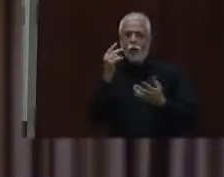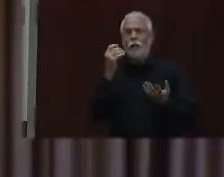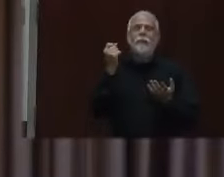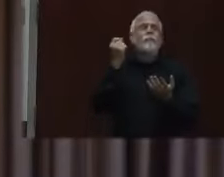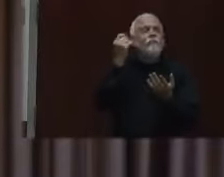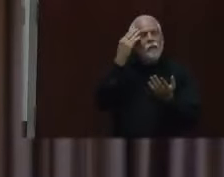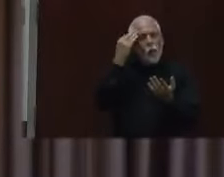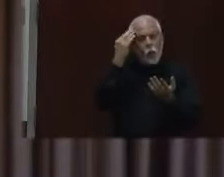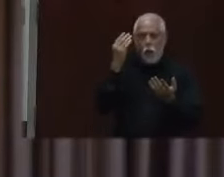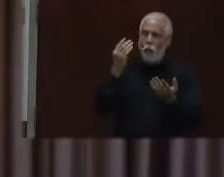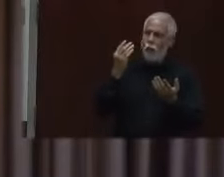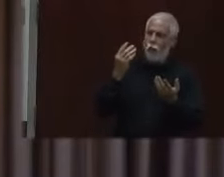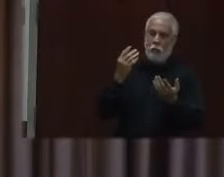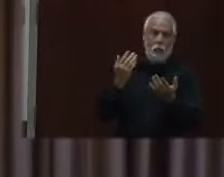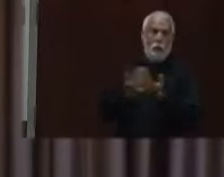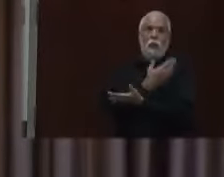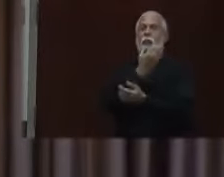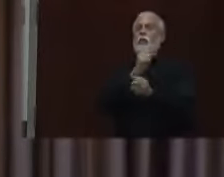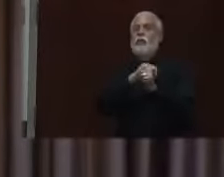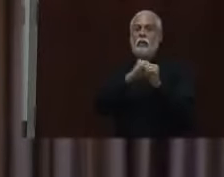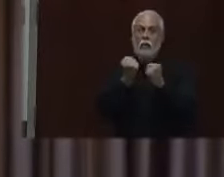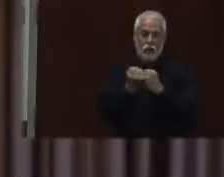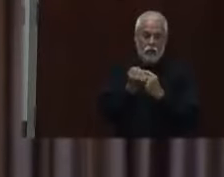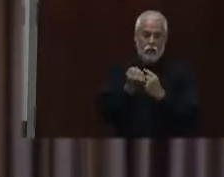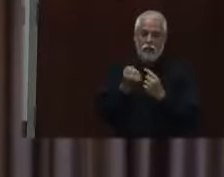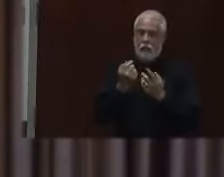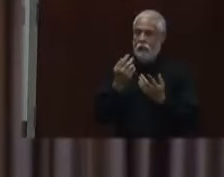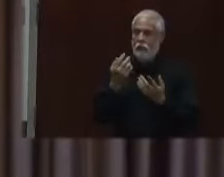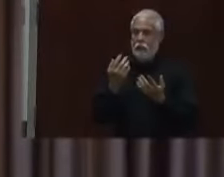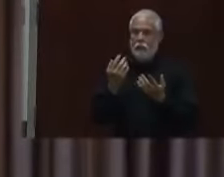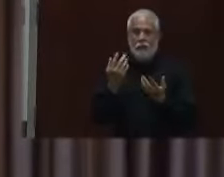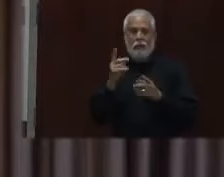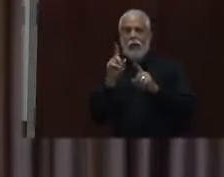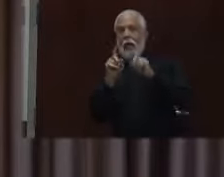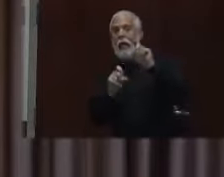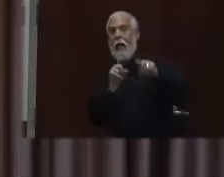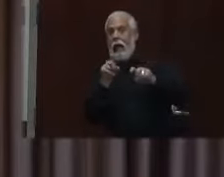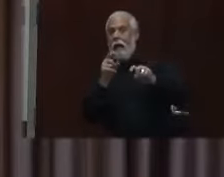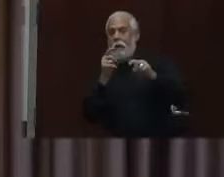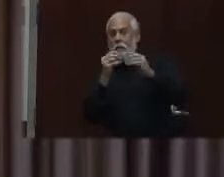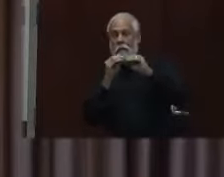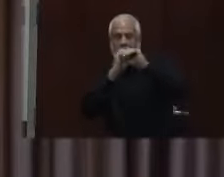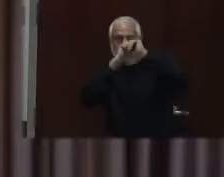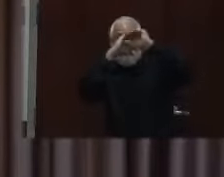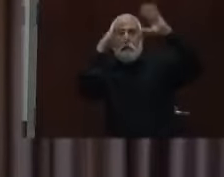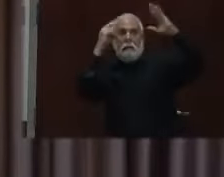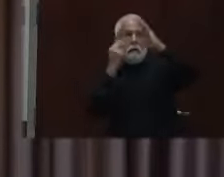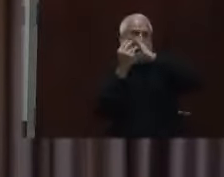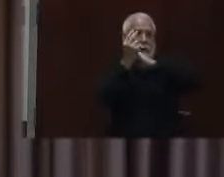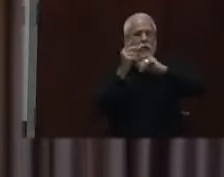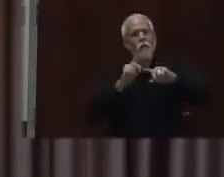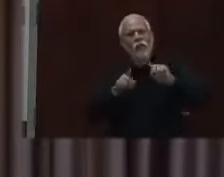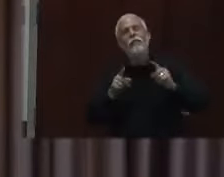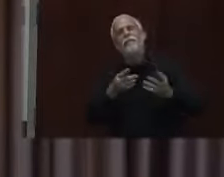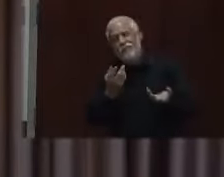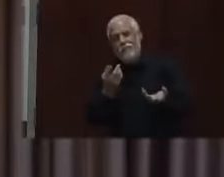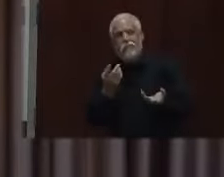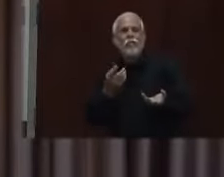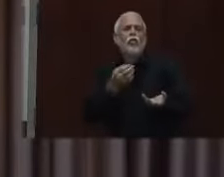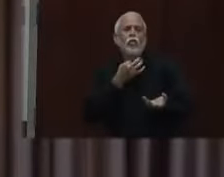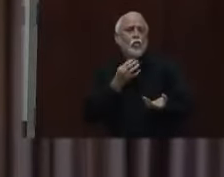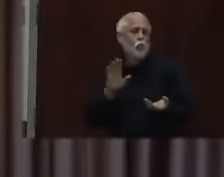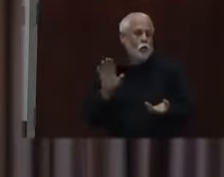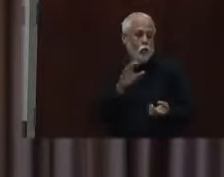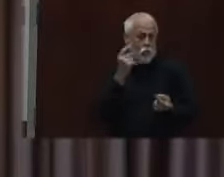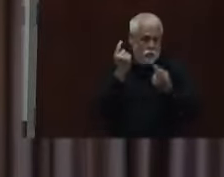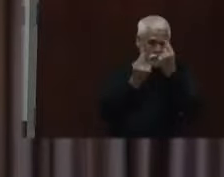realize, this is such an unprecedented situation. It's all kind of asking you to talk about looking into a crystal ball, but nevertheless, I guess I'd like to hear your